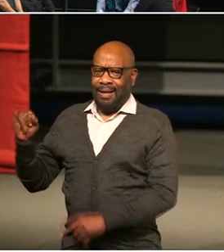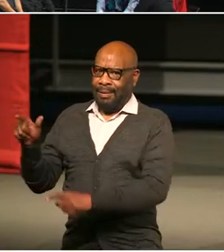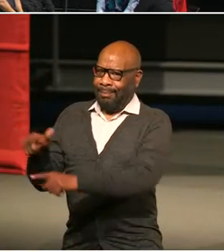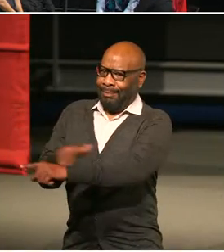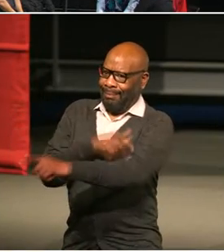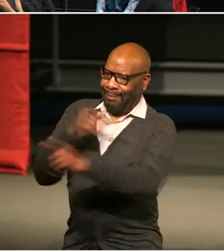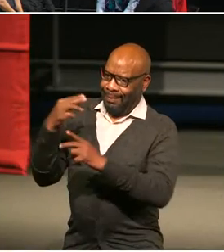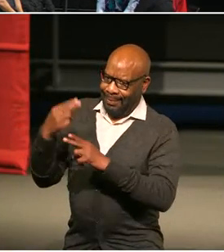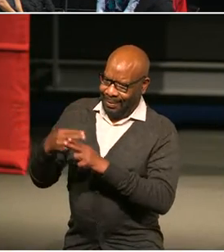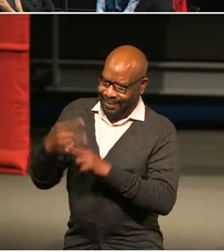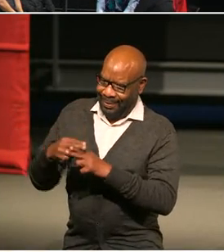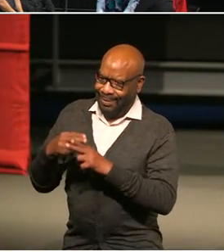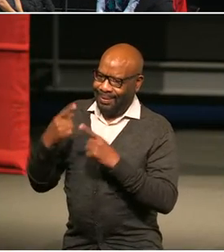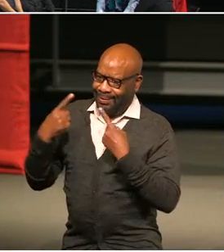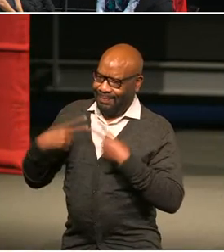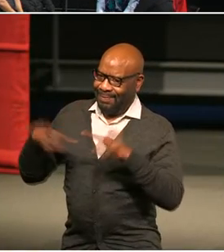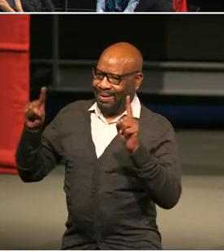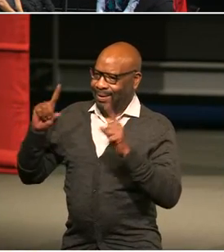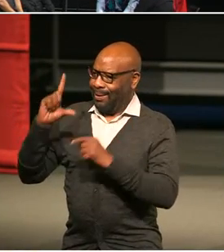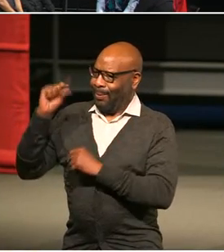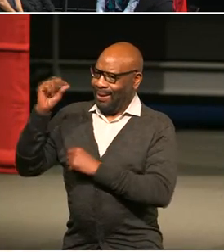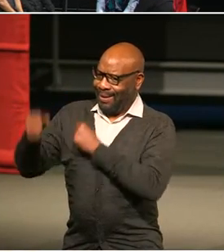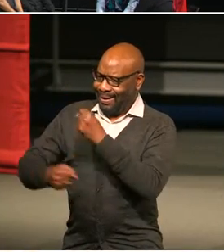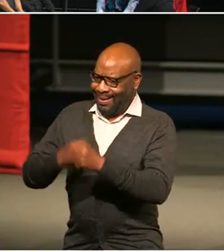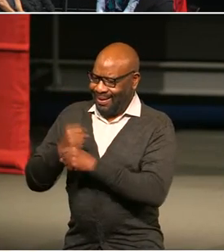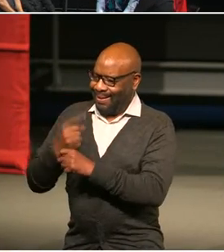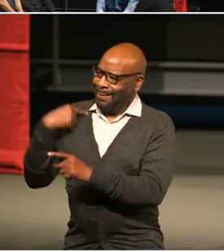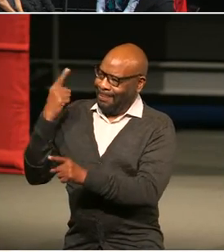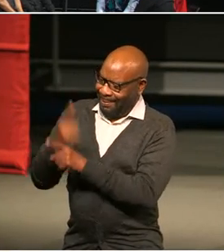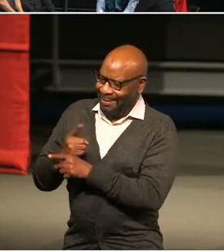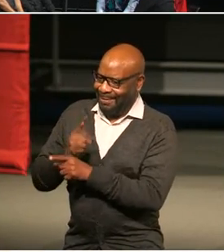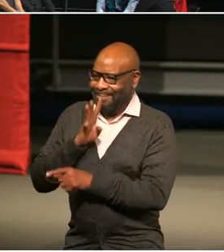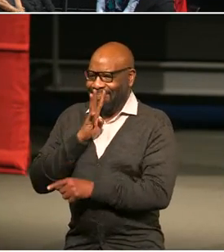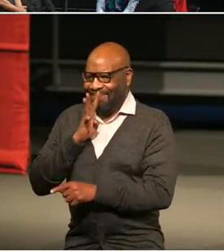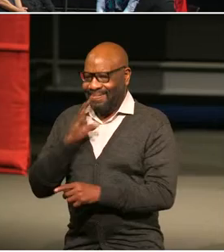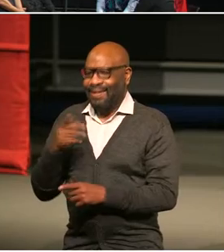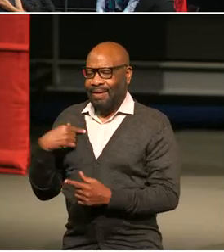All right. So next we have a very special song